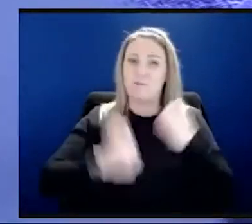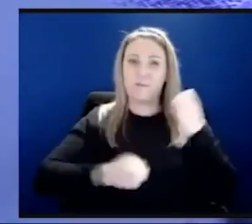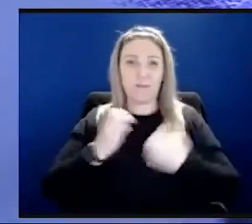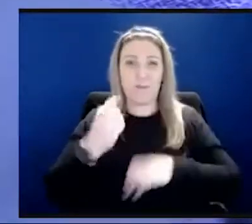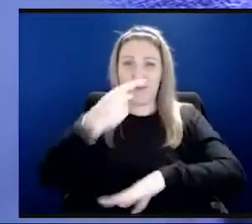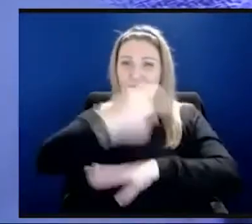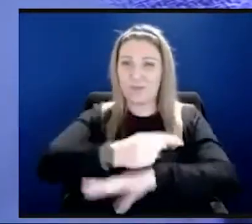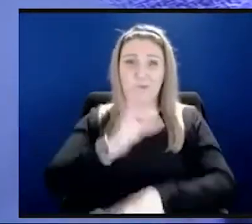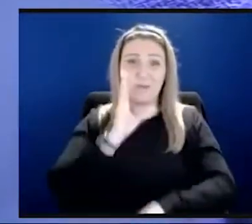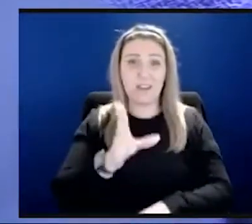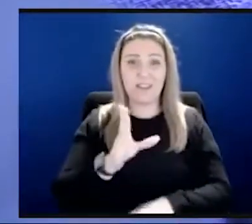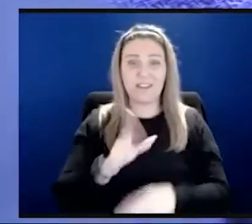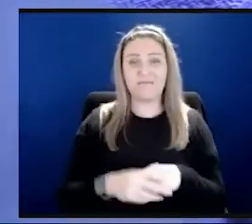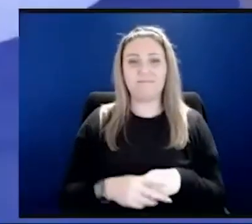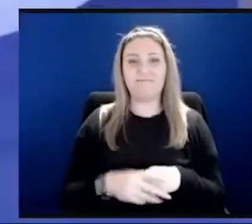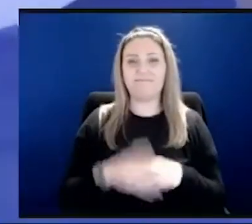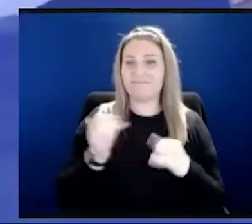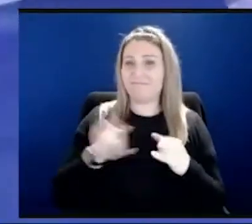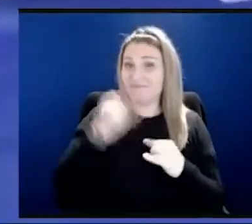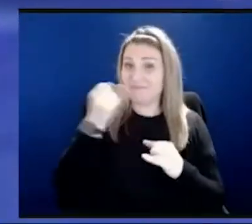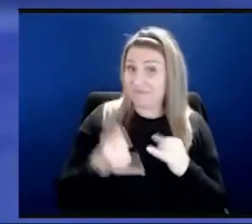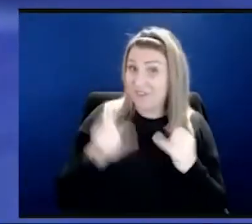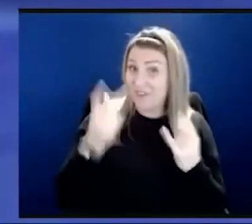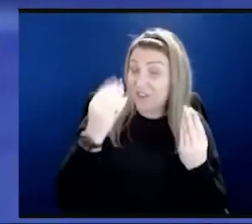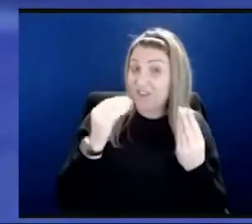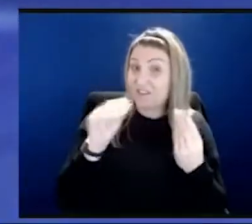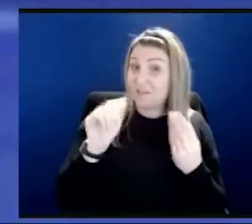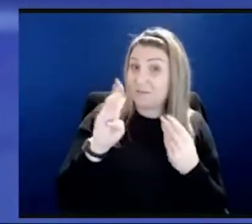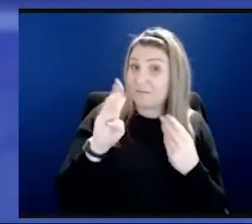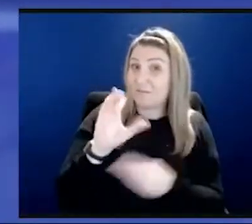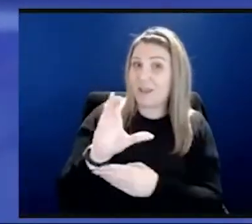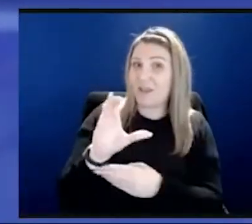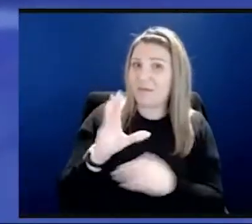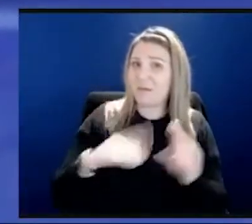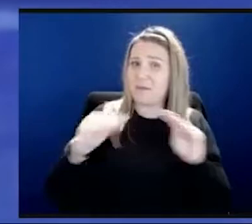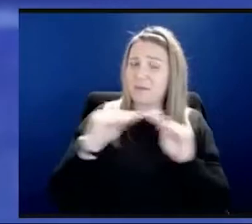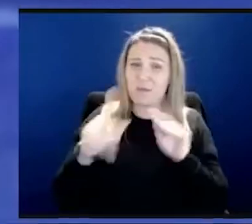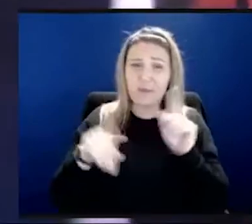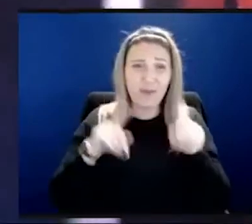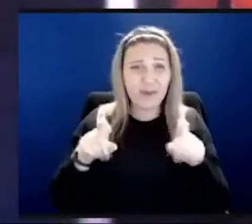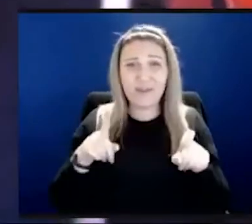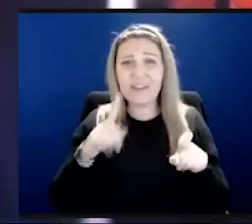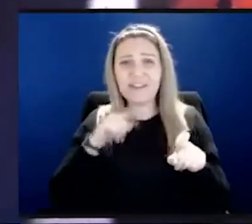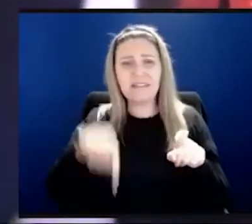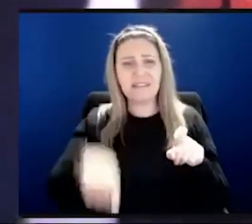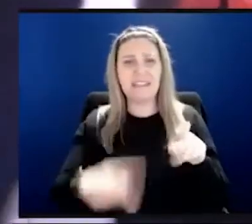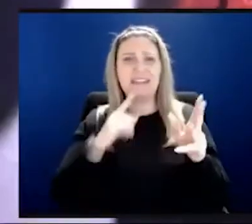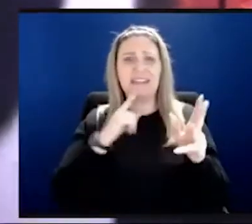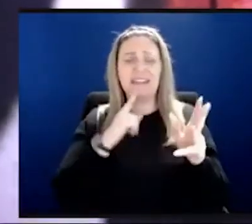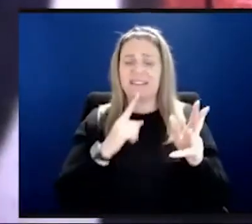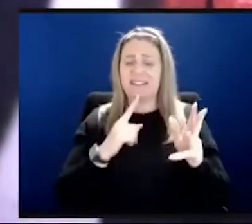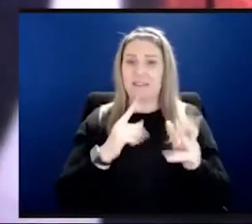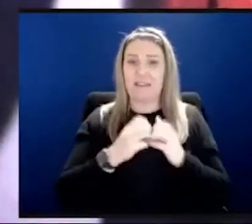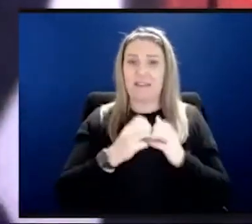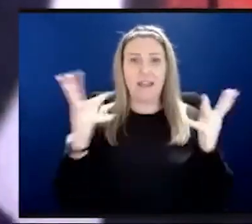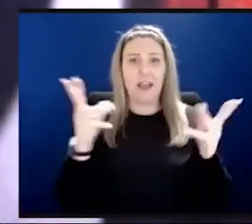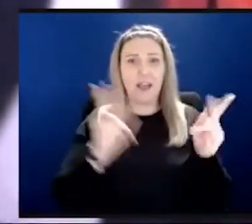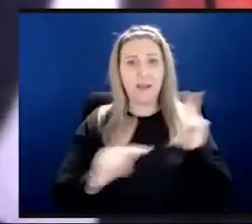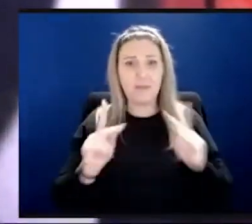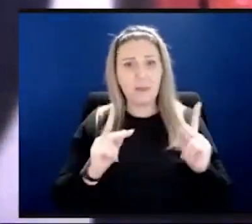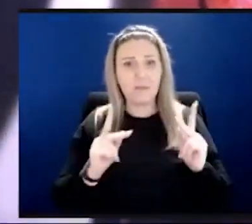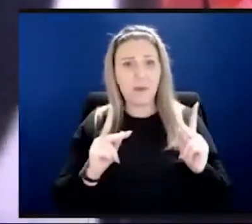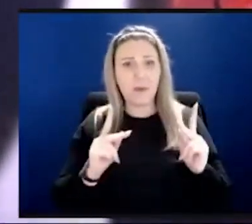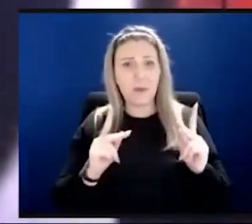going to get to final thoughts from Dr. Avik too, but I'm getting more questions. This episode is resonating with our viewers. If you guys don't mind, I've got some